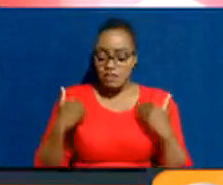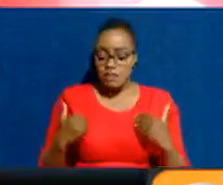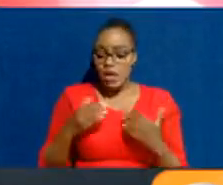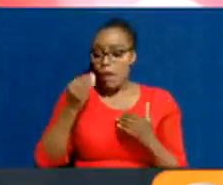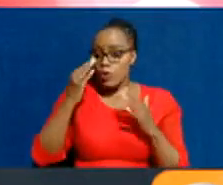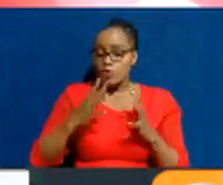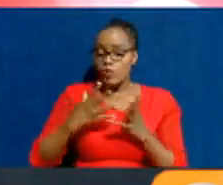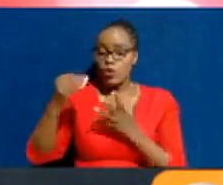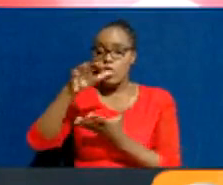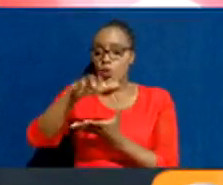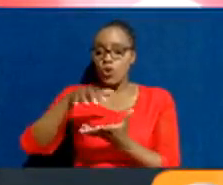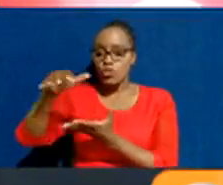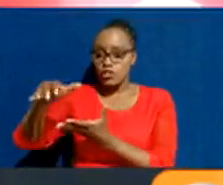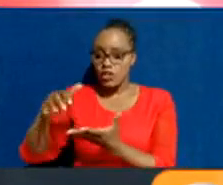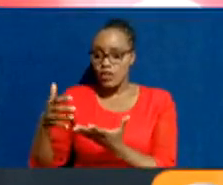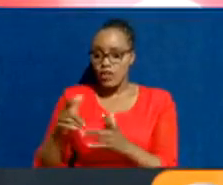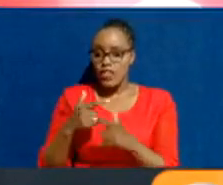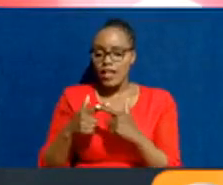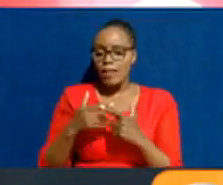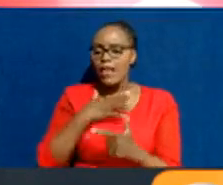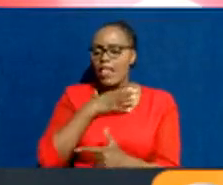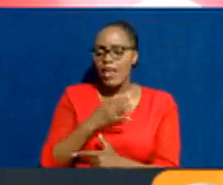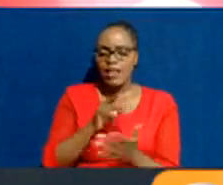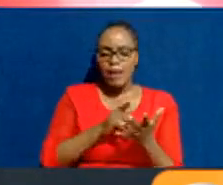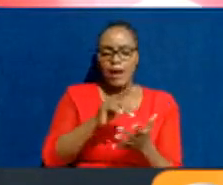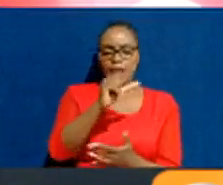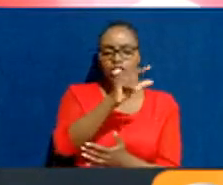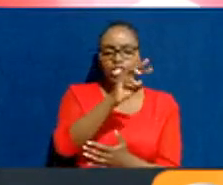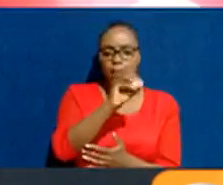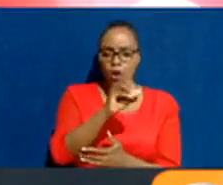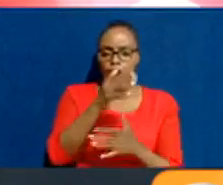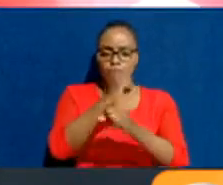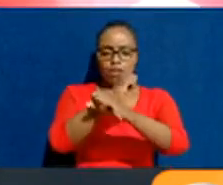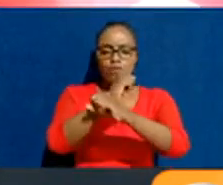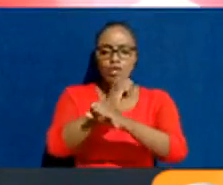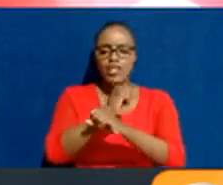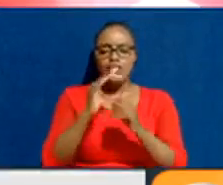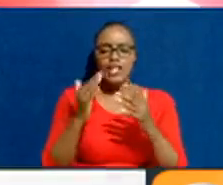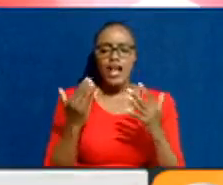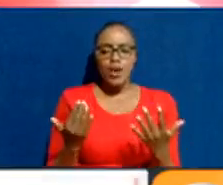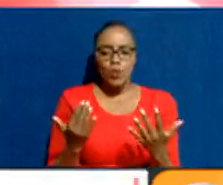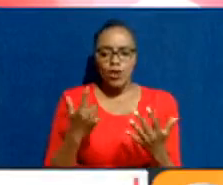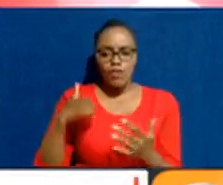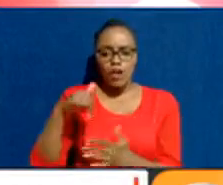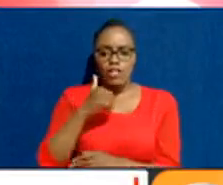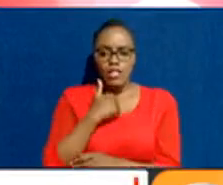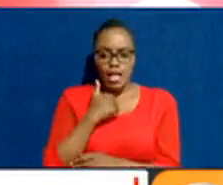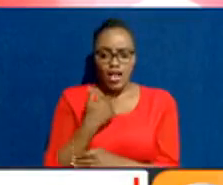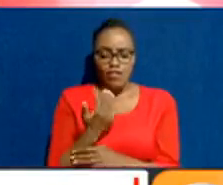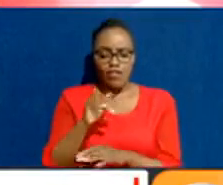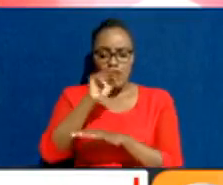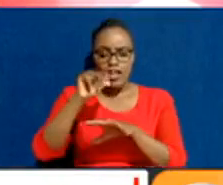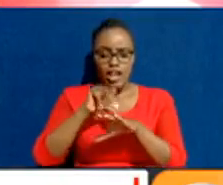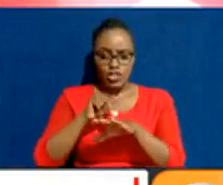will go to a supermarket and I don't like buying a GMOs. How protected am I? You know, do we have, of course, the